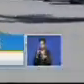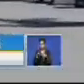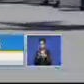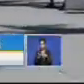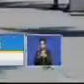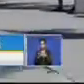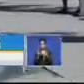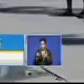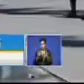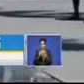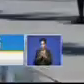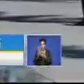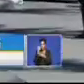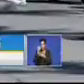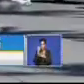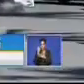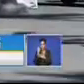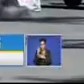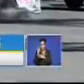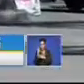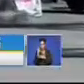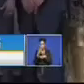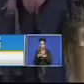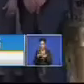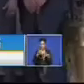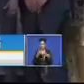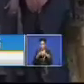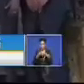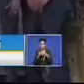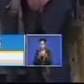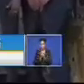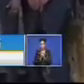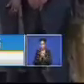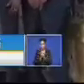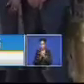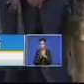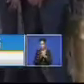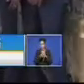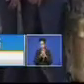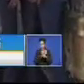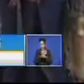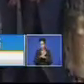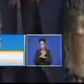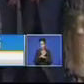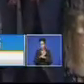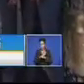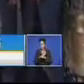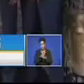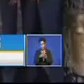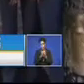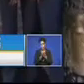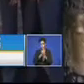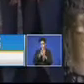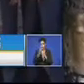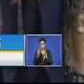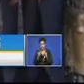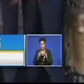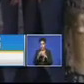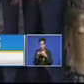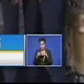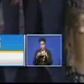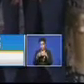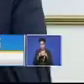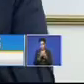great understanding of the symbiotic relationship. Border security was another matter Prime Minister Minnis raised with President Trump. But